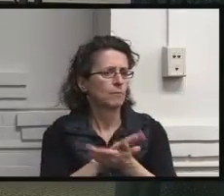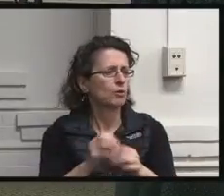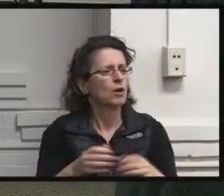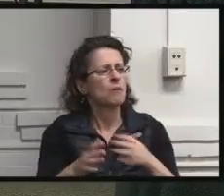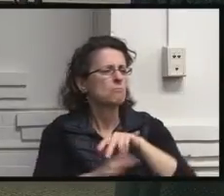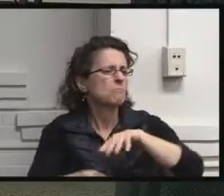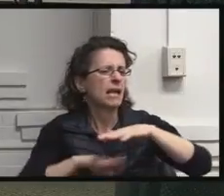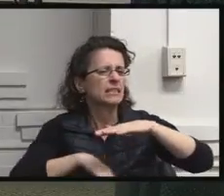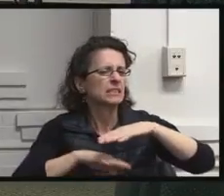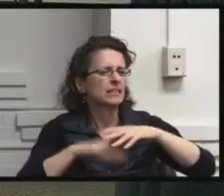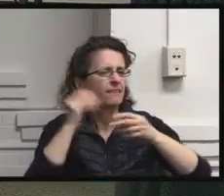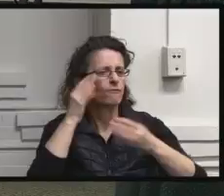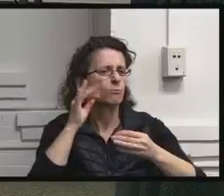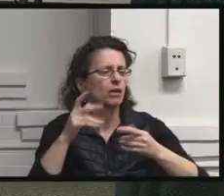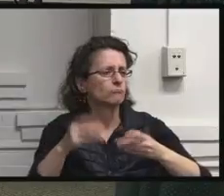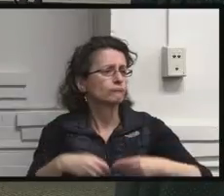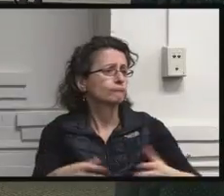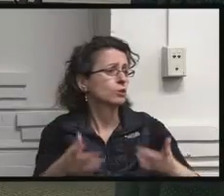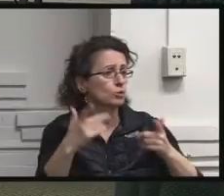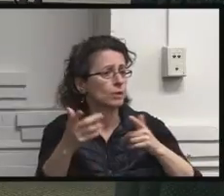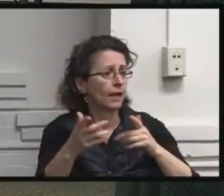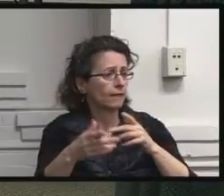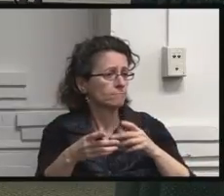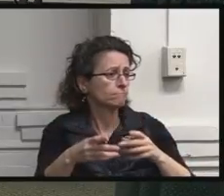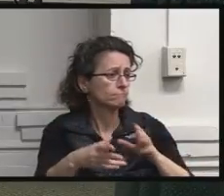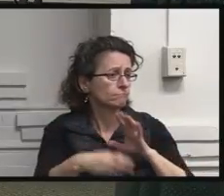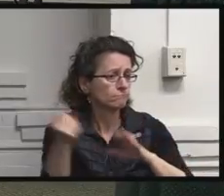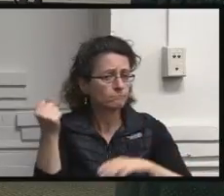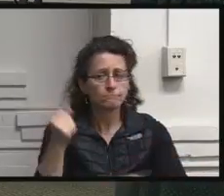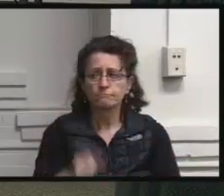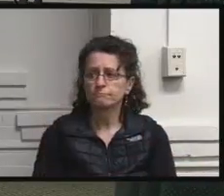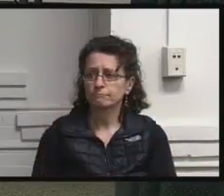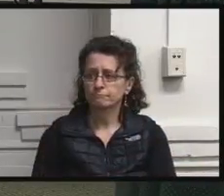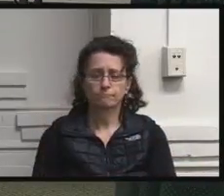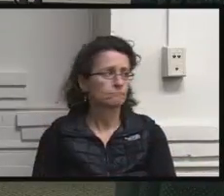bridge information. You're more than welcome to come and grab one for your information if you'd like.